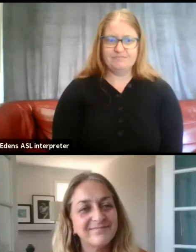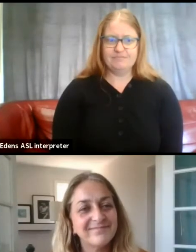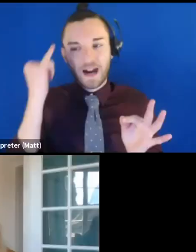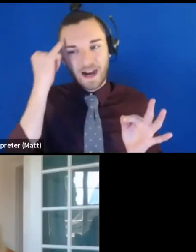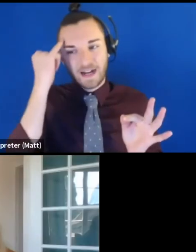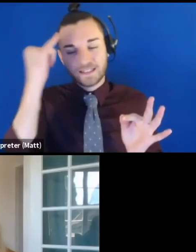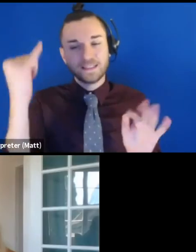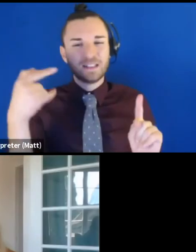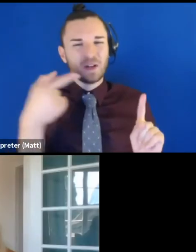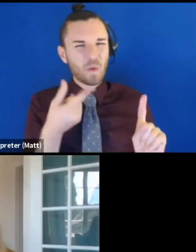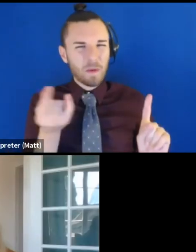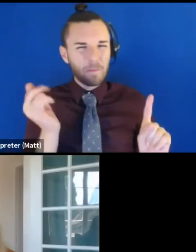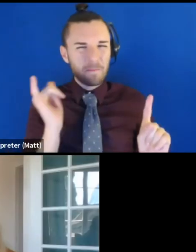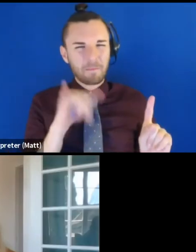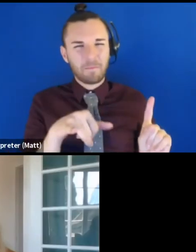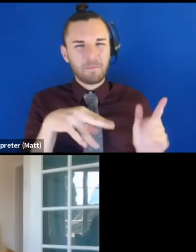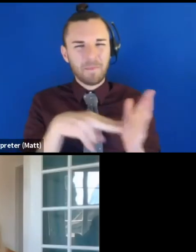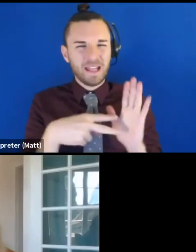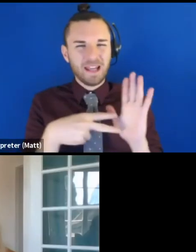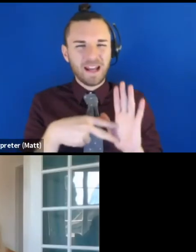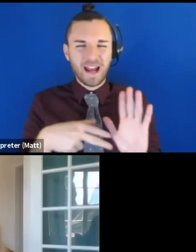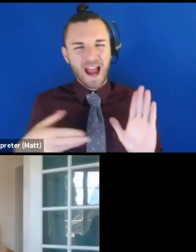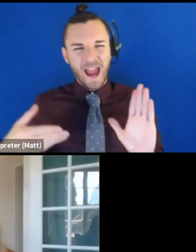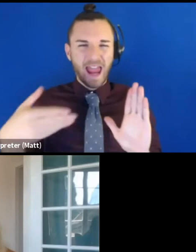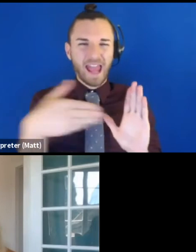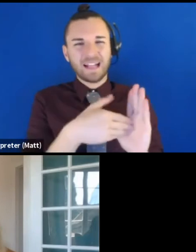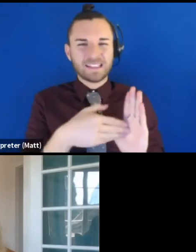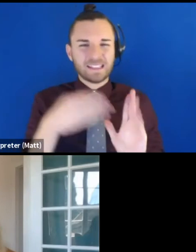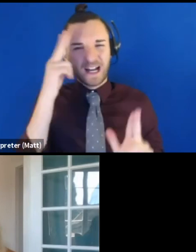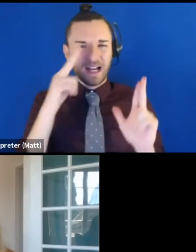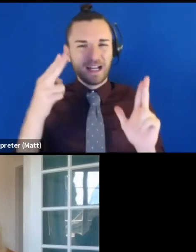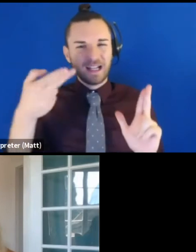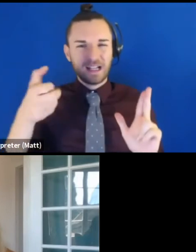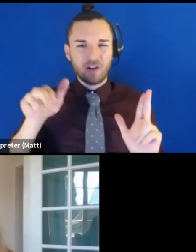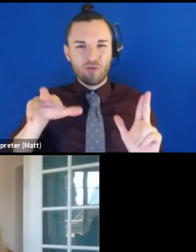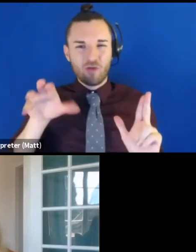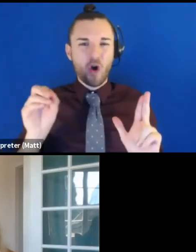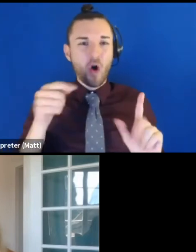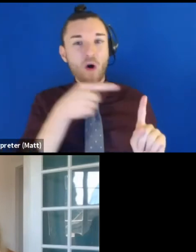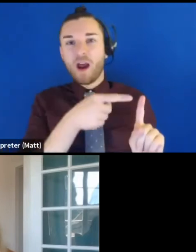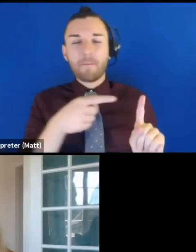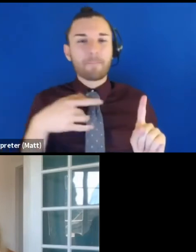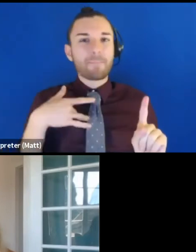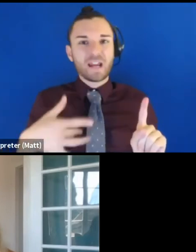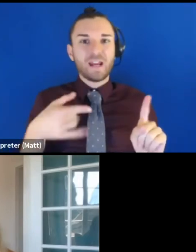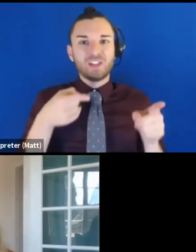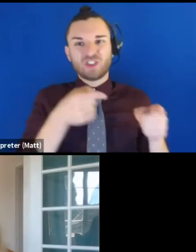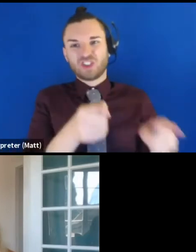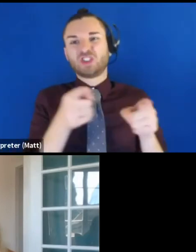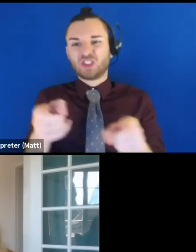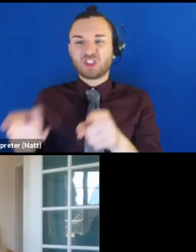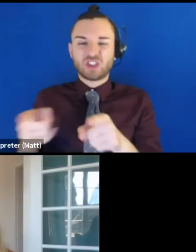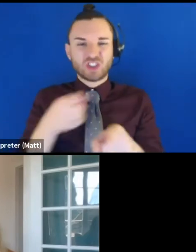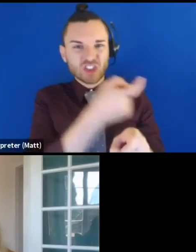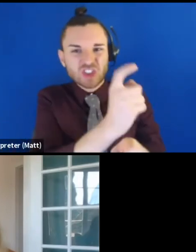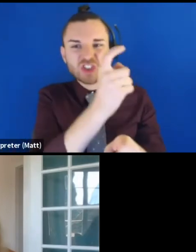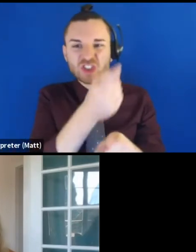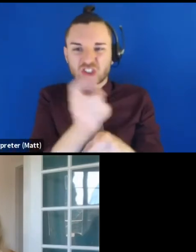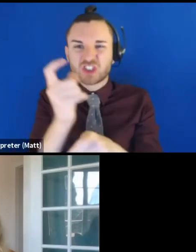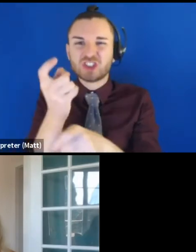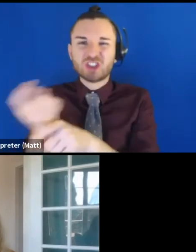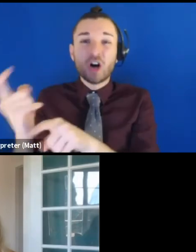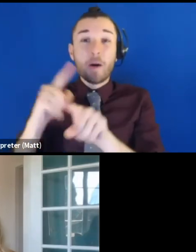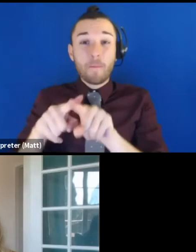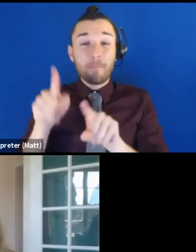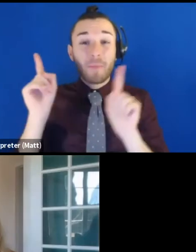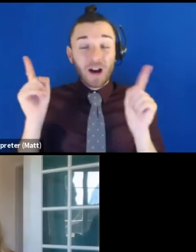is does bad things, but is attractive and sympathetic to the audience, that causes the audience to have a divided response